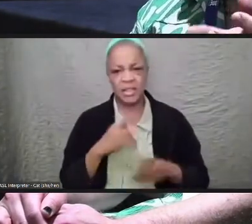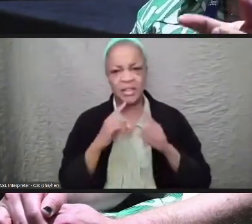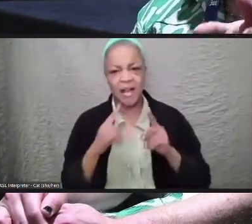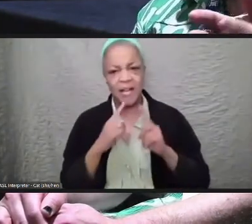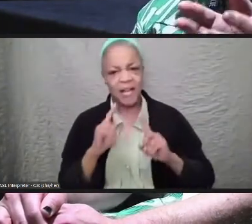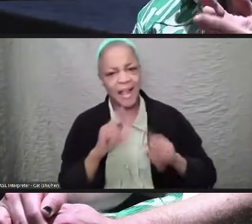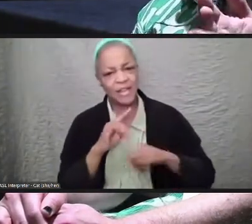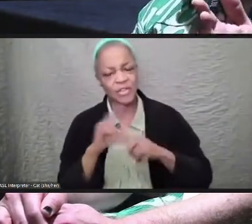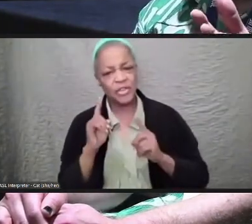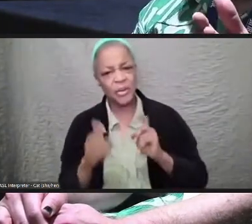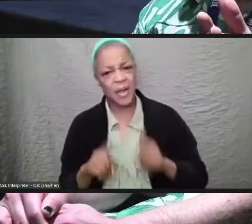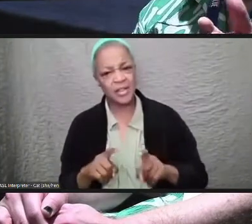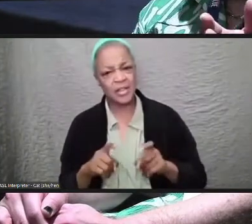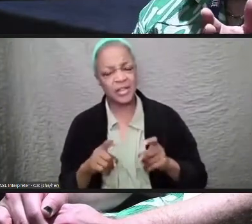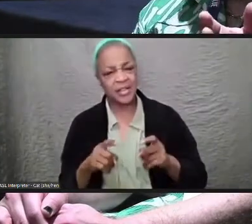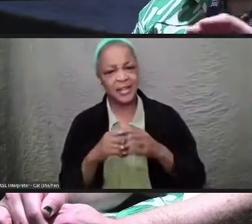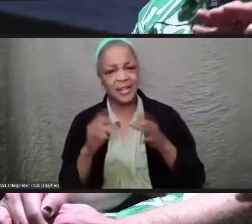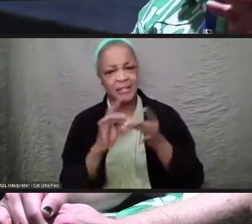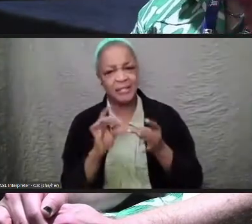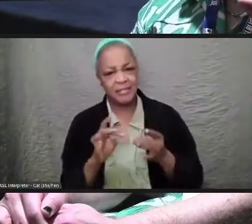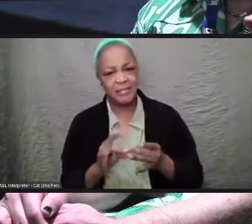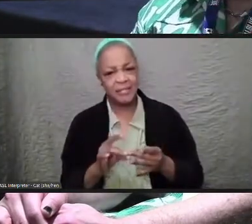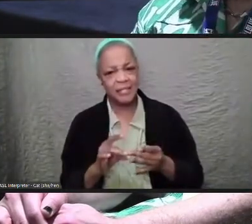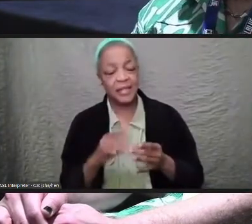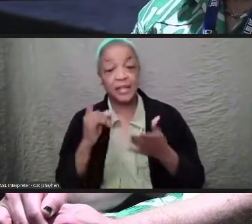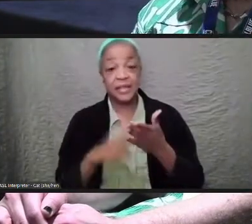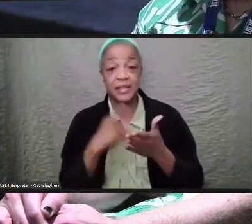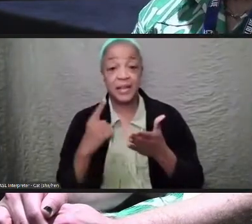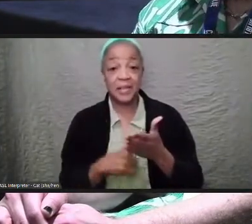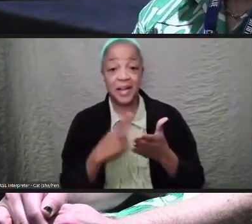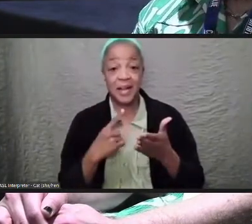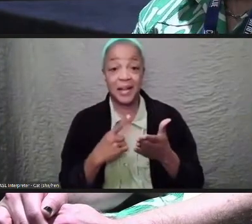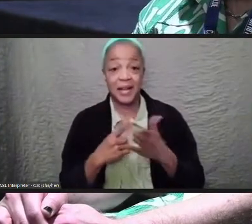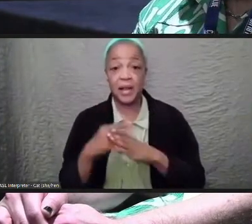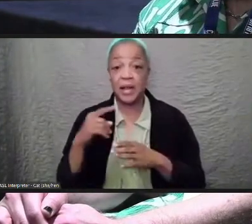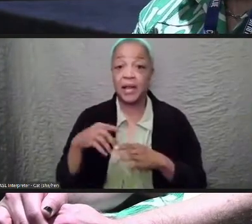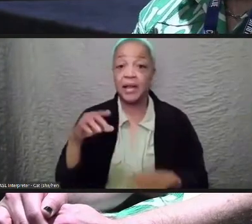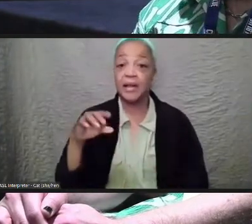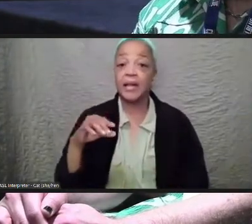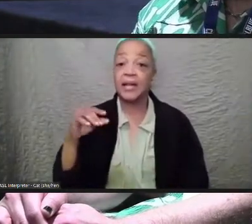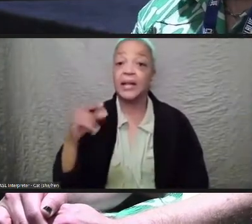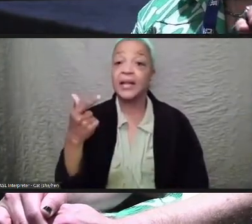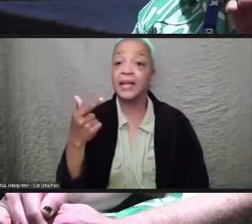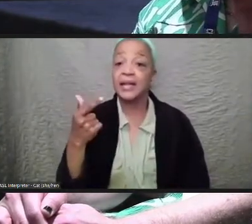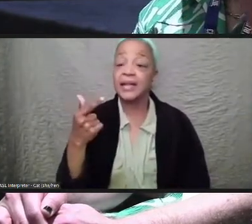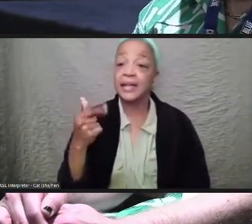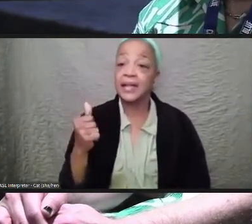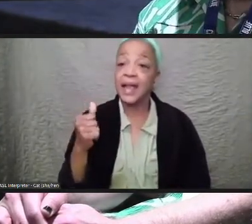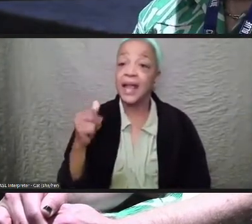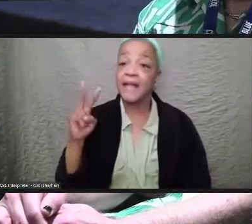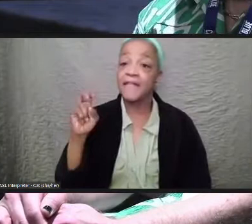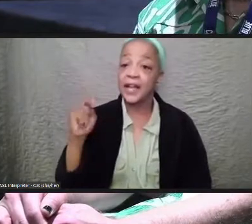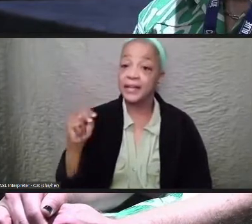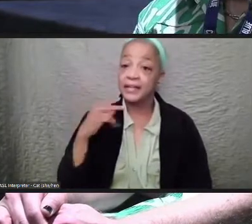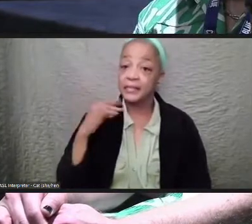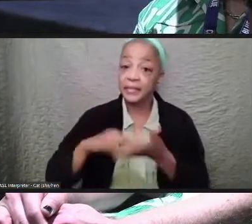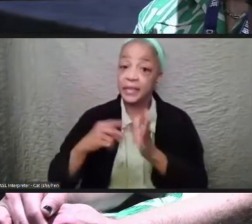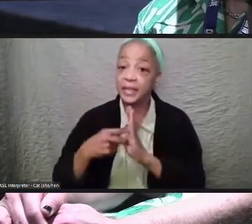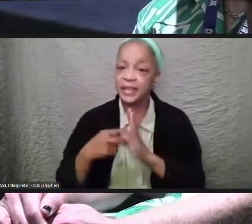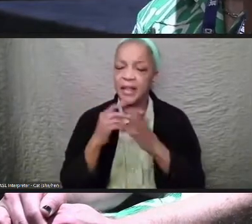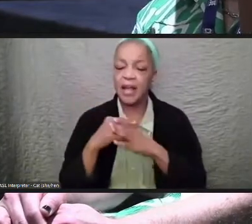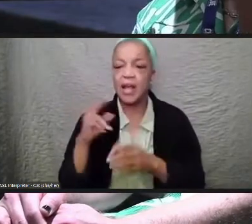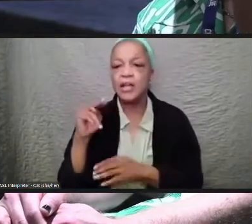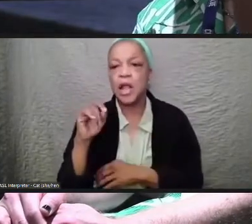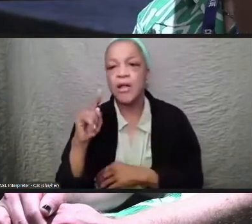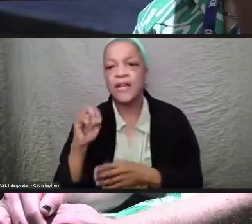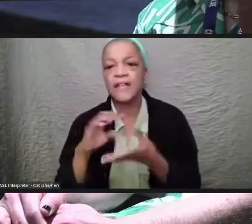all the questions that I have narratively? Sometimes, and this is what Gaven is talking about, the narrative is just somebody